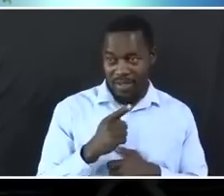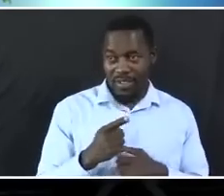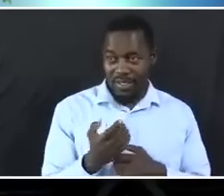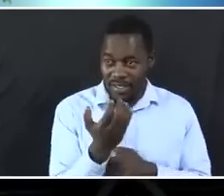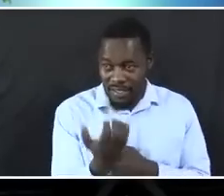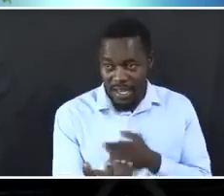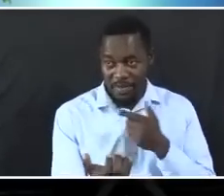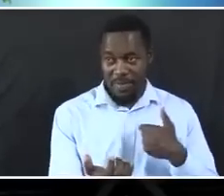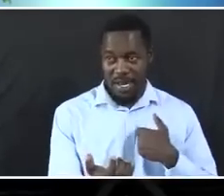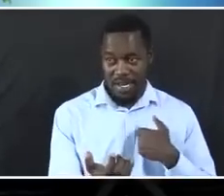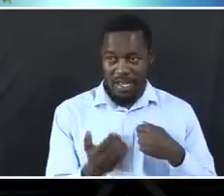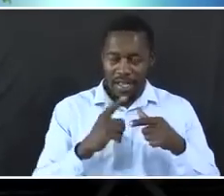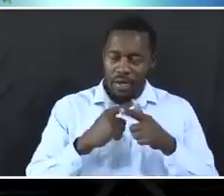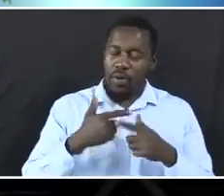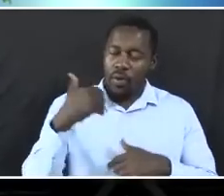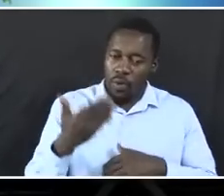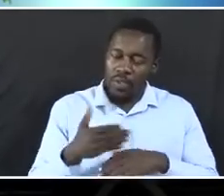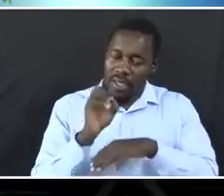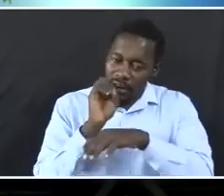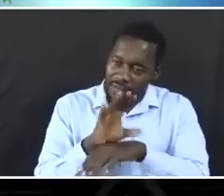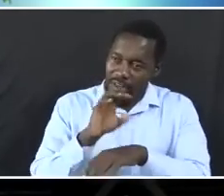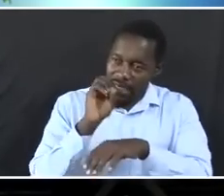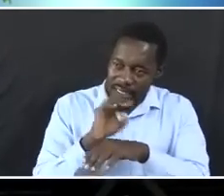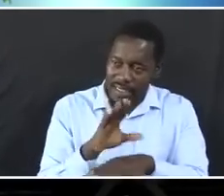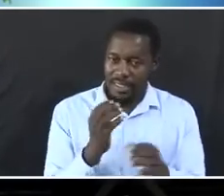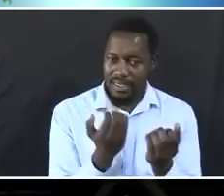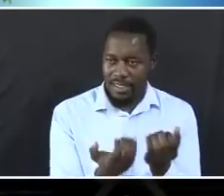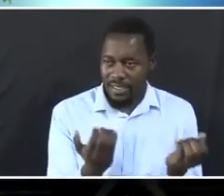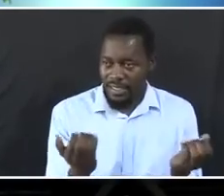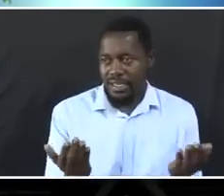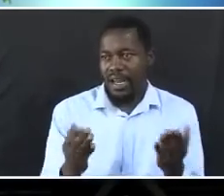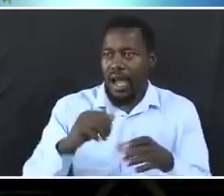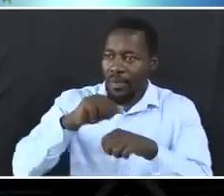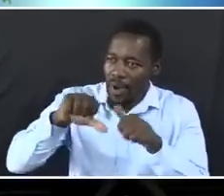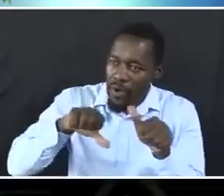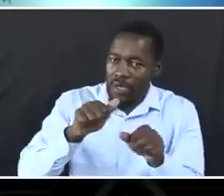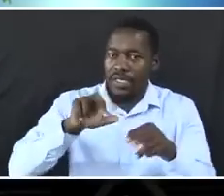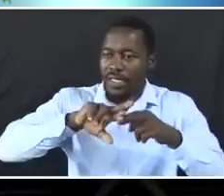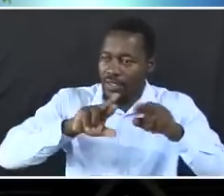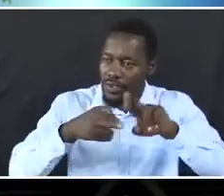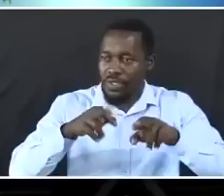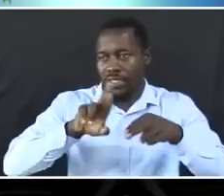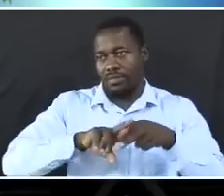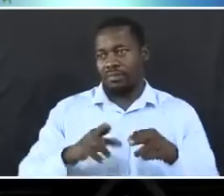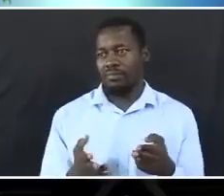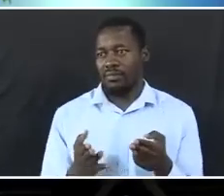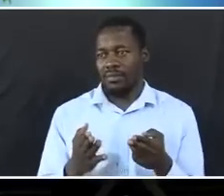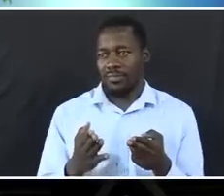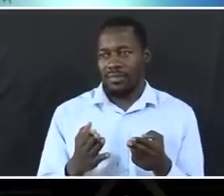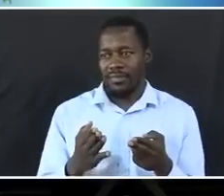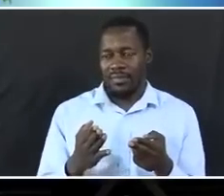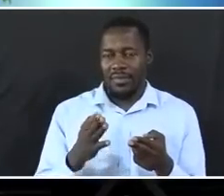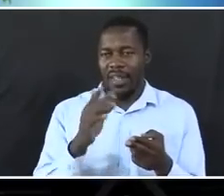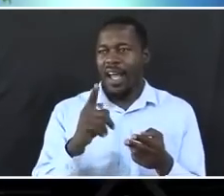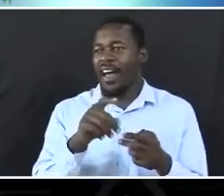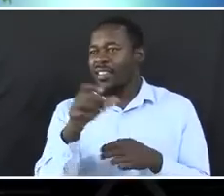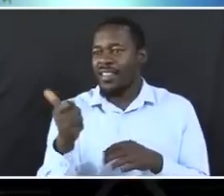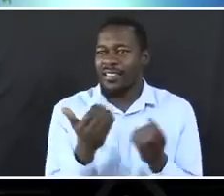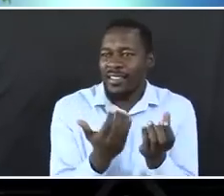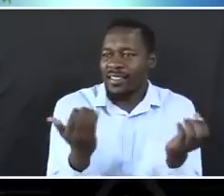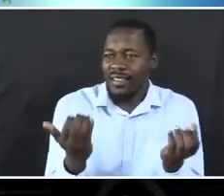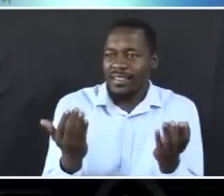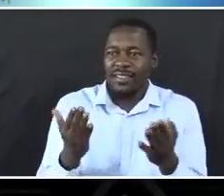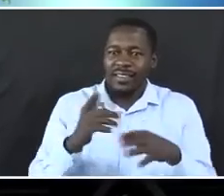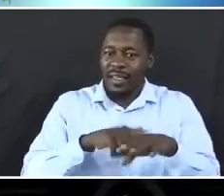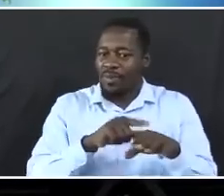children through their relationship. Forget about this thing, your child goes to the university. By the time they